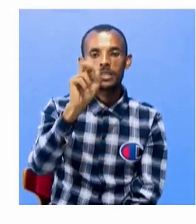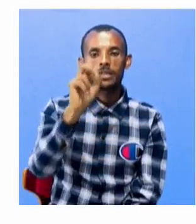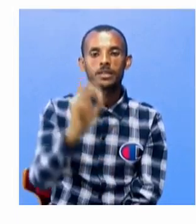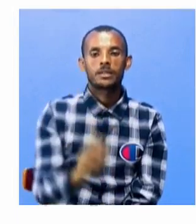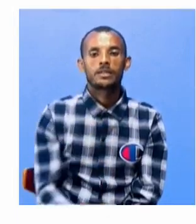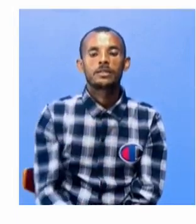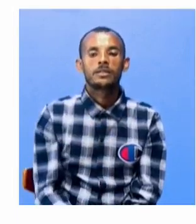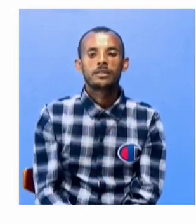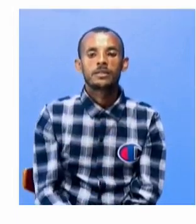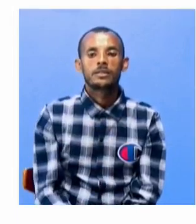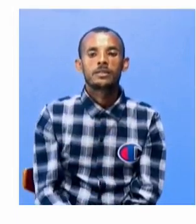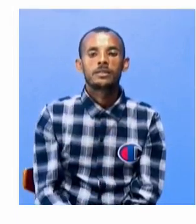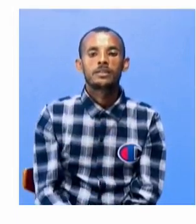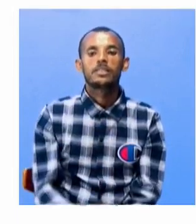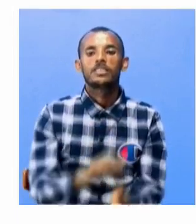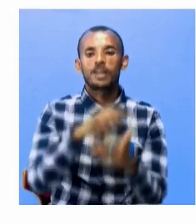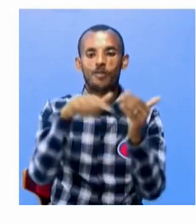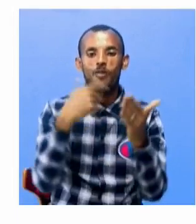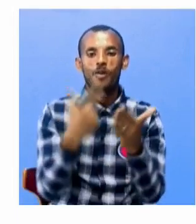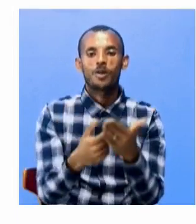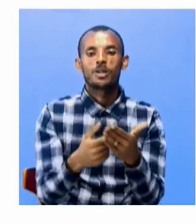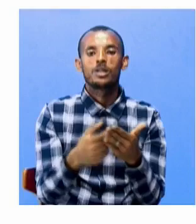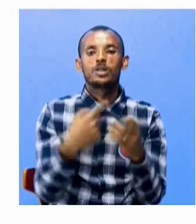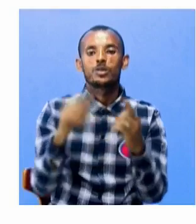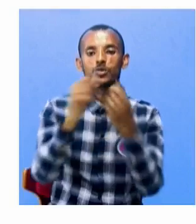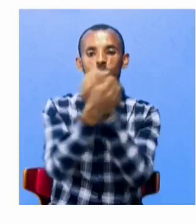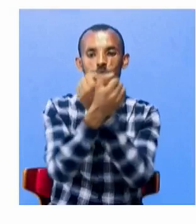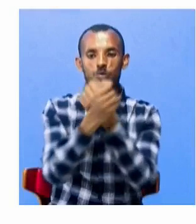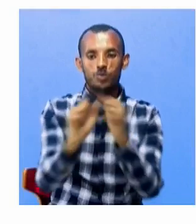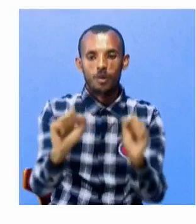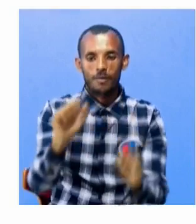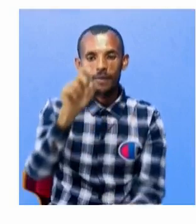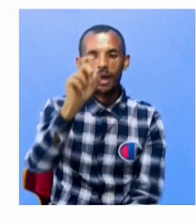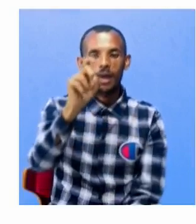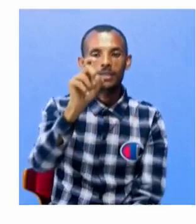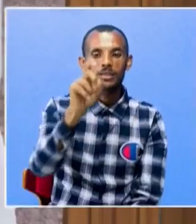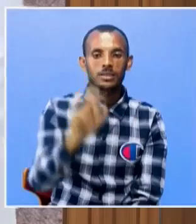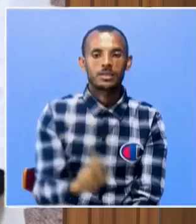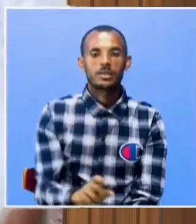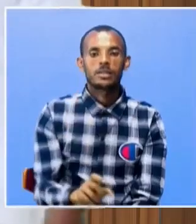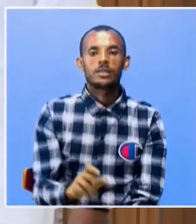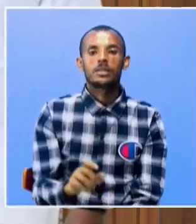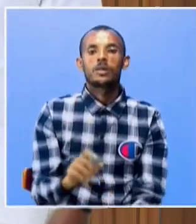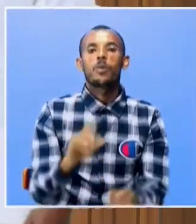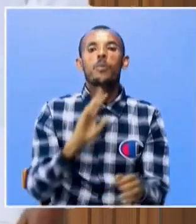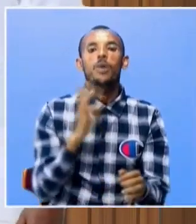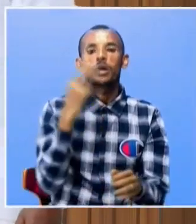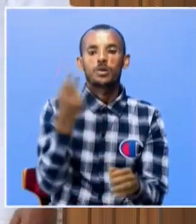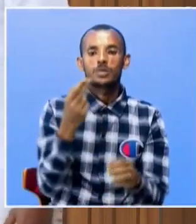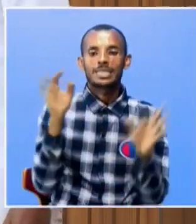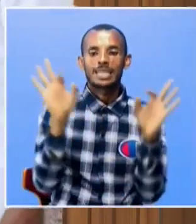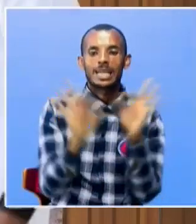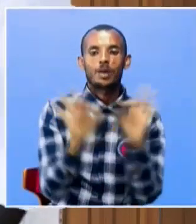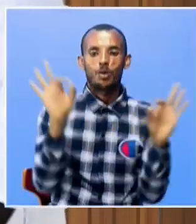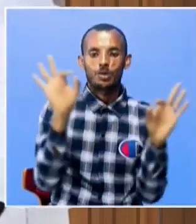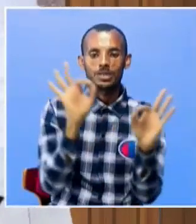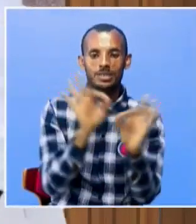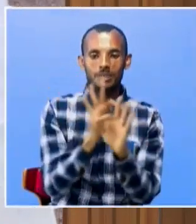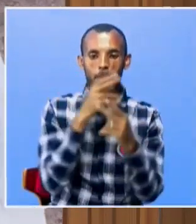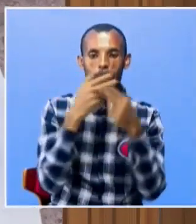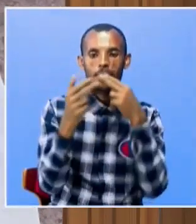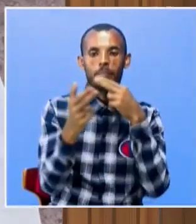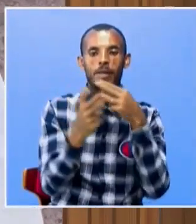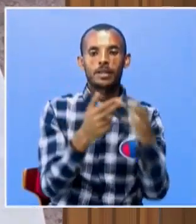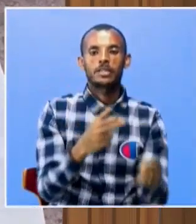30. Therefore, to solve for x, let's apply cross multiplication.